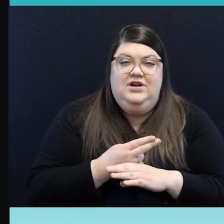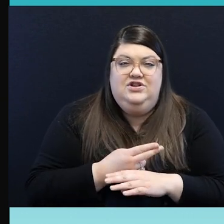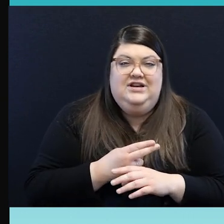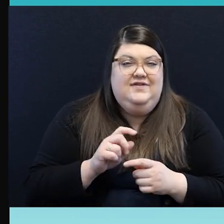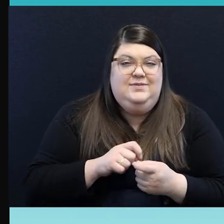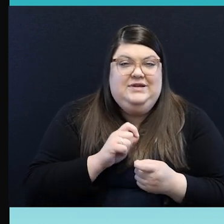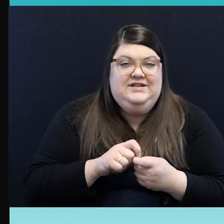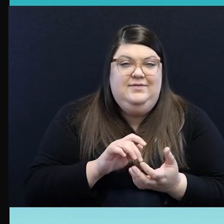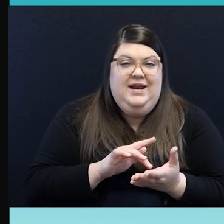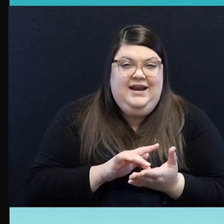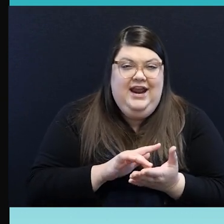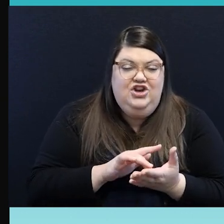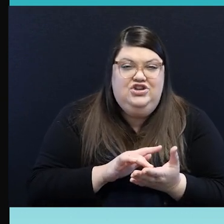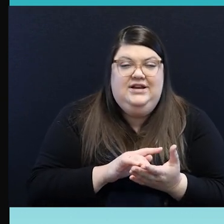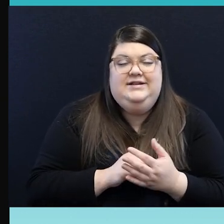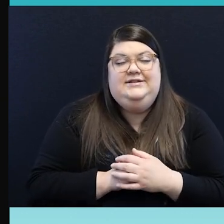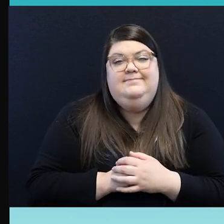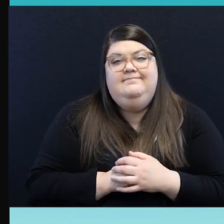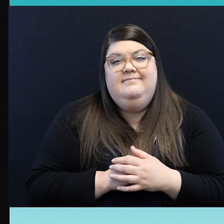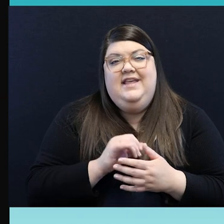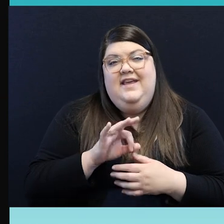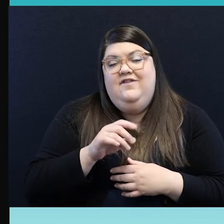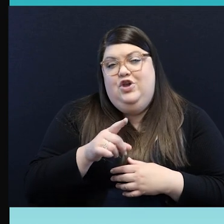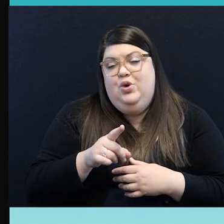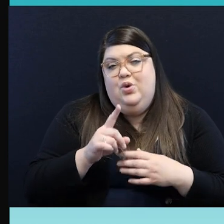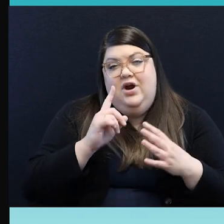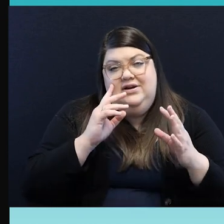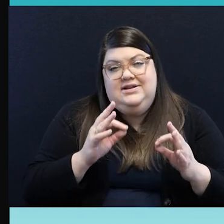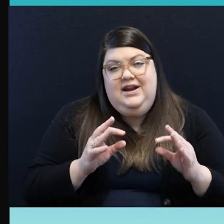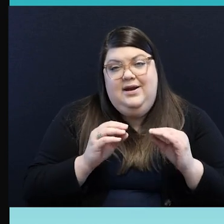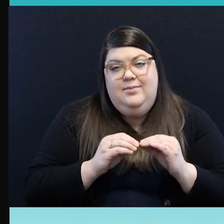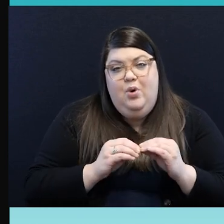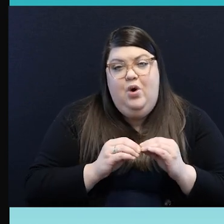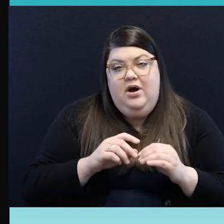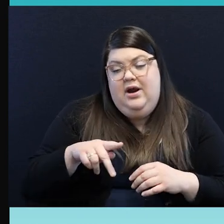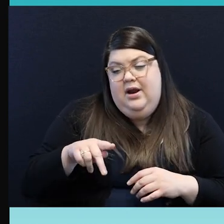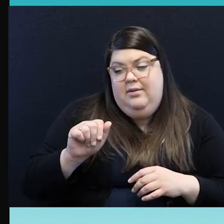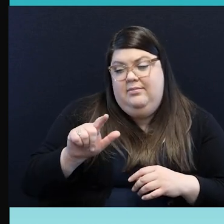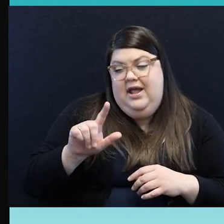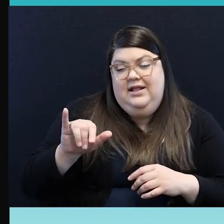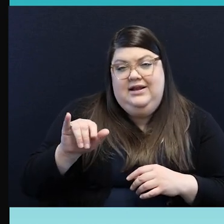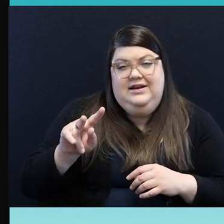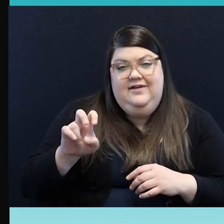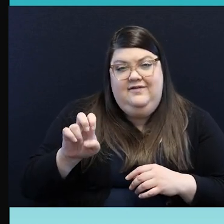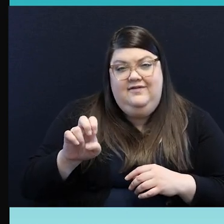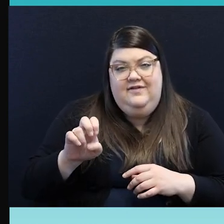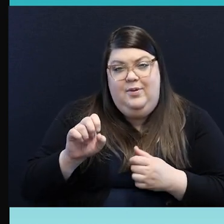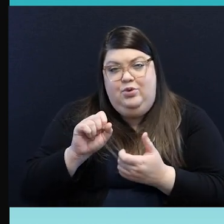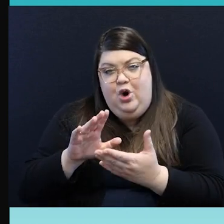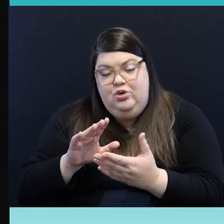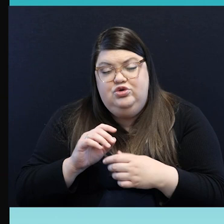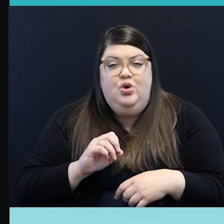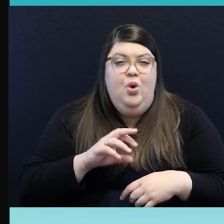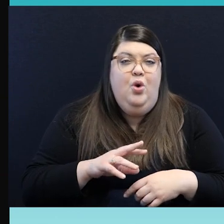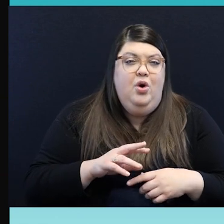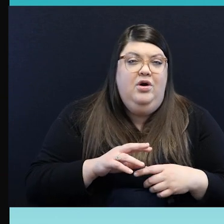of certain medications, for if you are choosing a more palliative kind of approach, or if you want